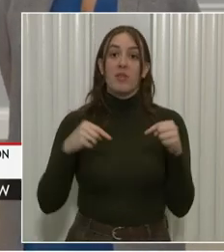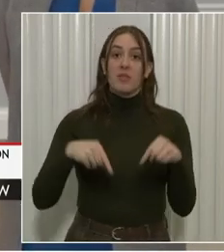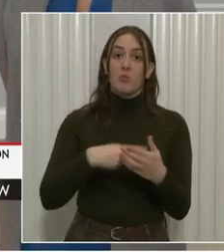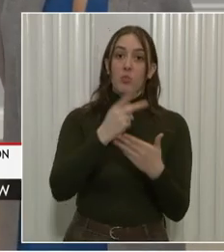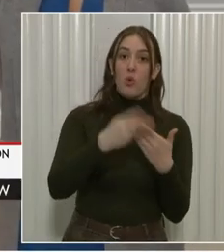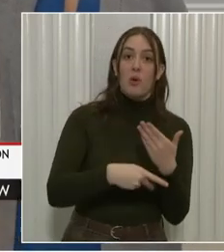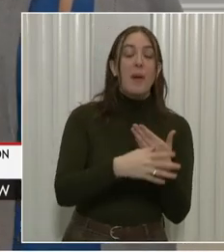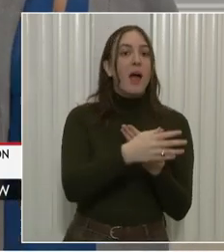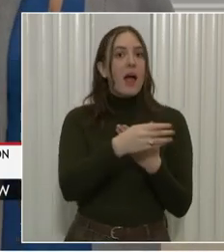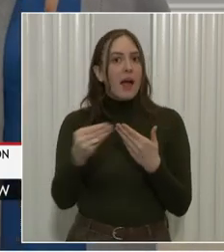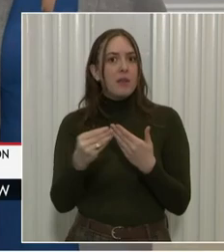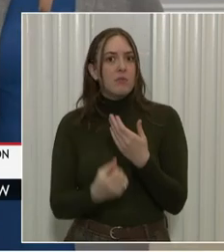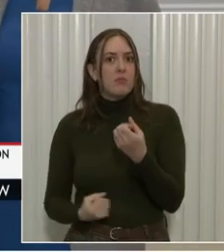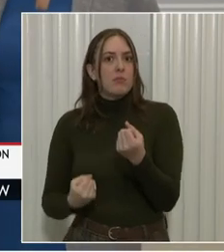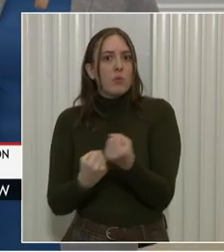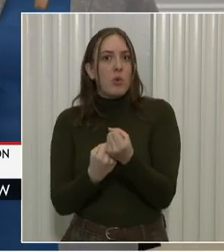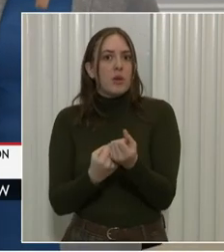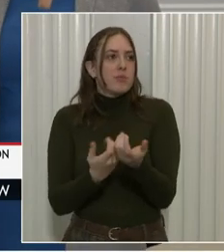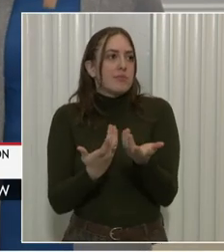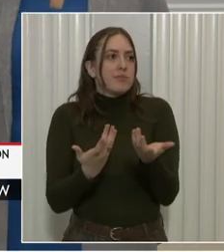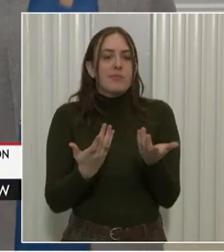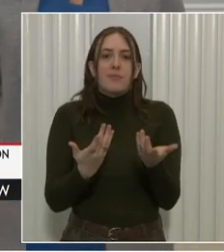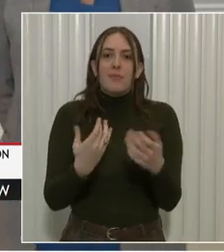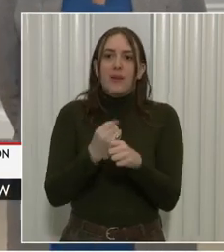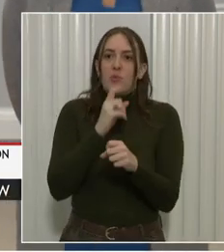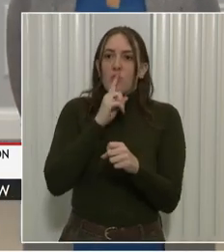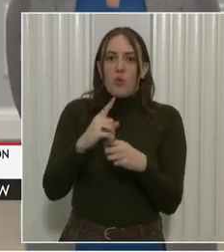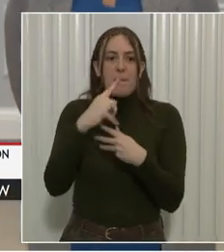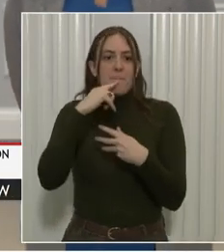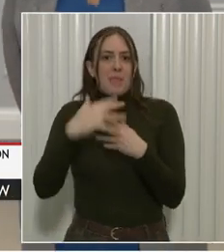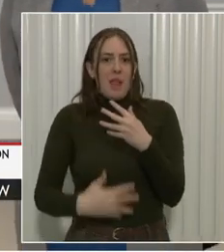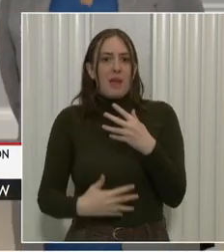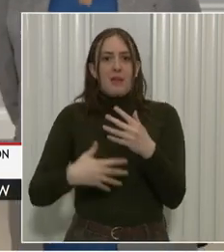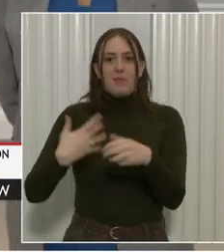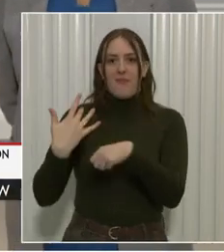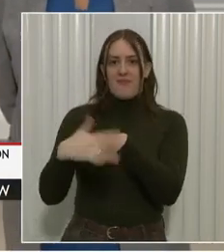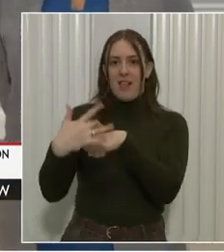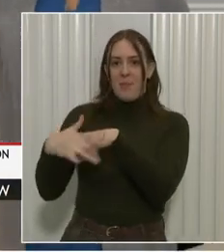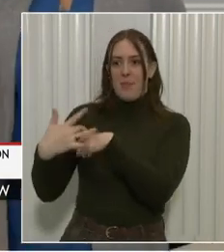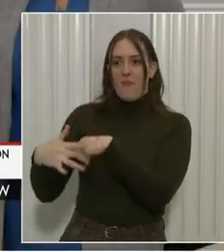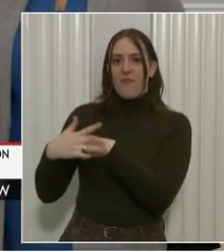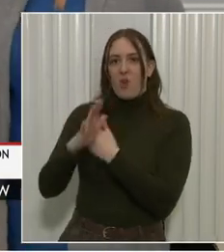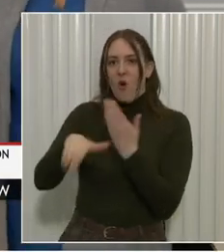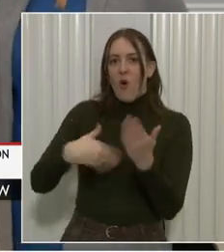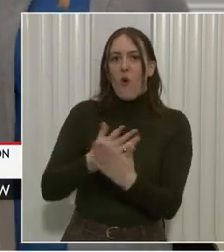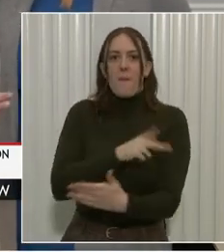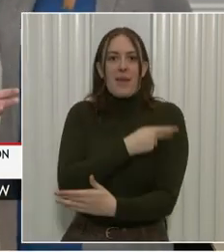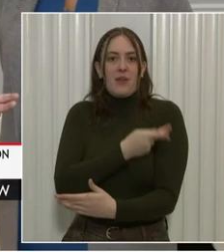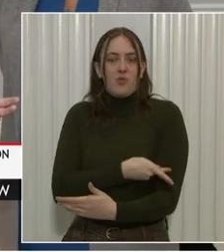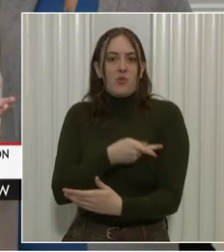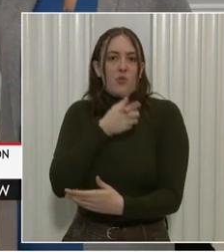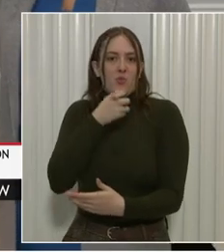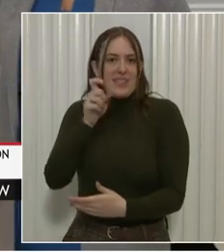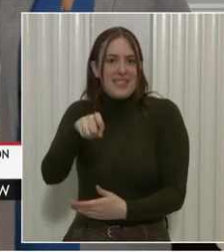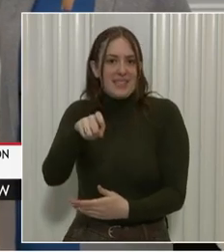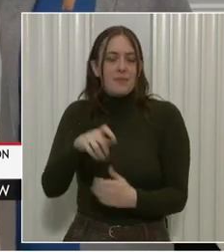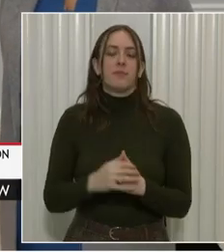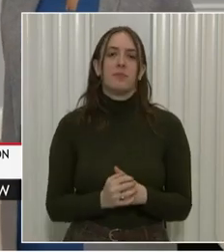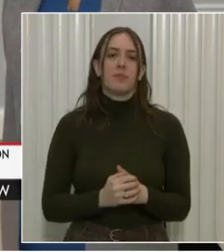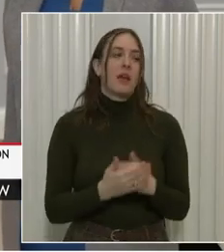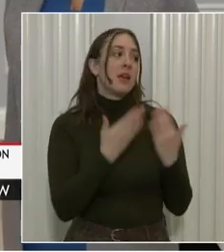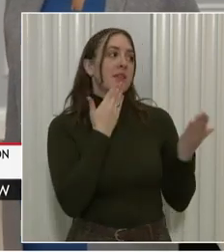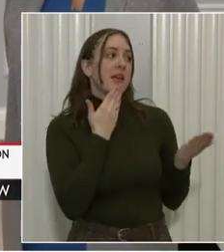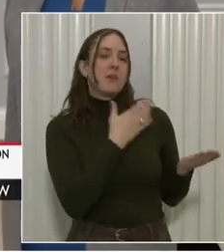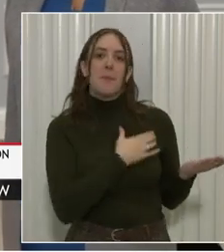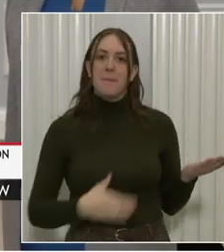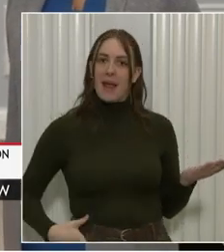but also to support and ensure that blood is on the shelves to help all patients who are in need. And thanks to the mayor and